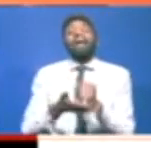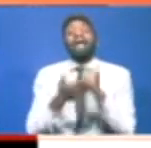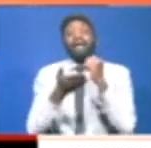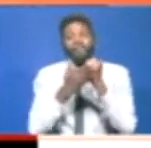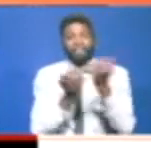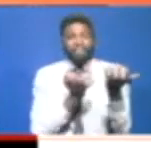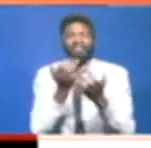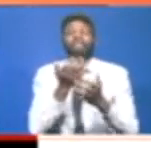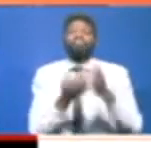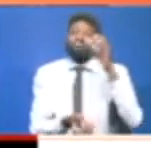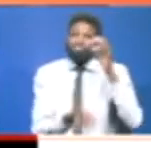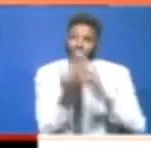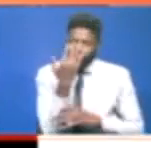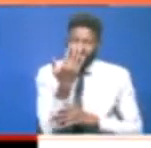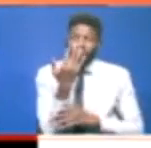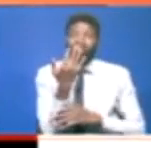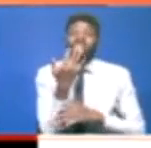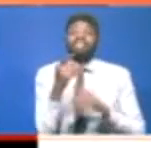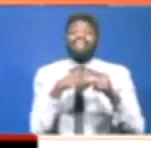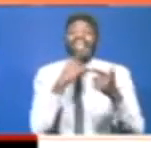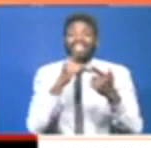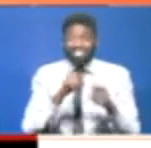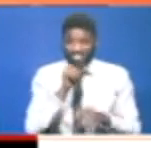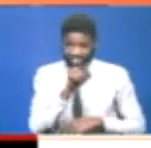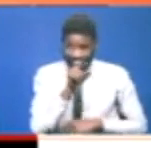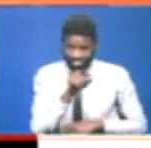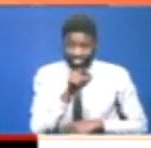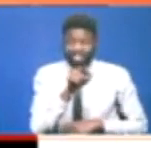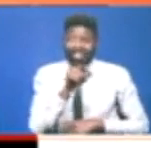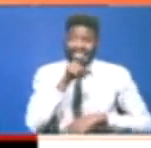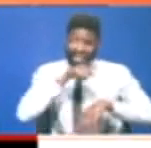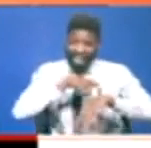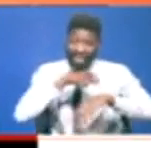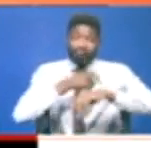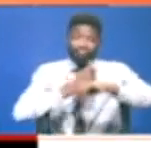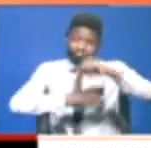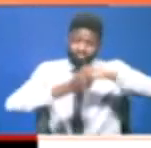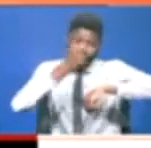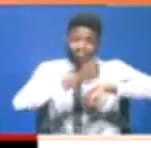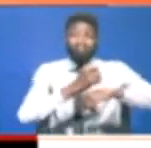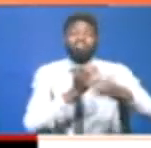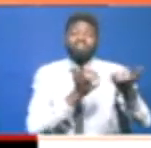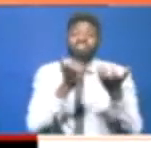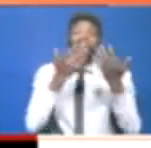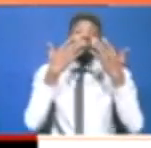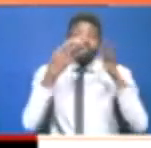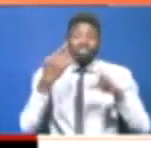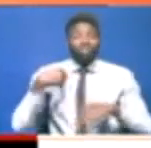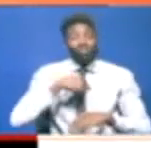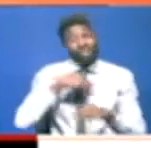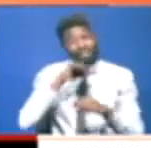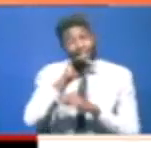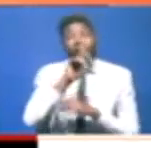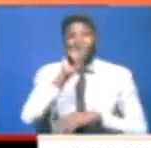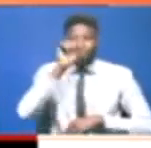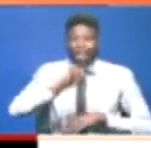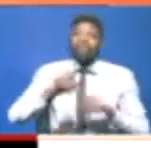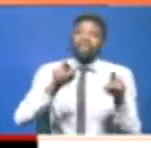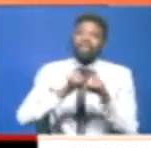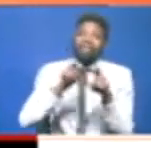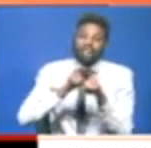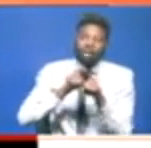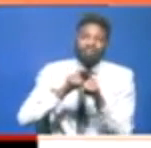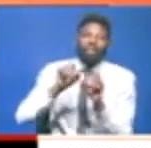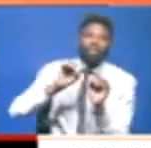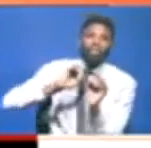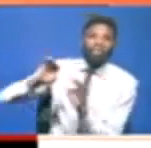to invest. And that investment is where now we say, we advise the public that now you need to invest that in a pension scheme